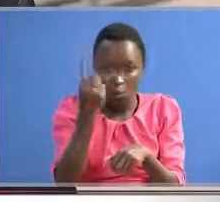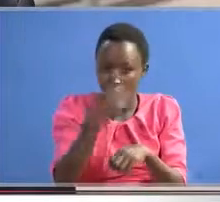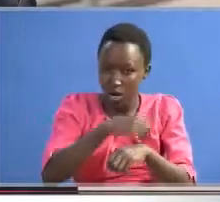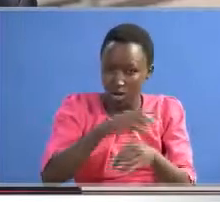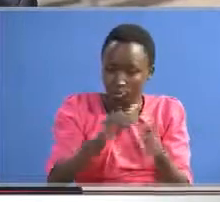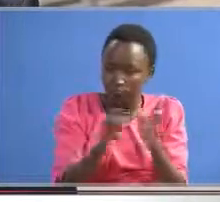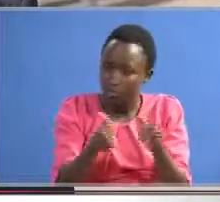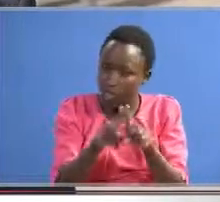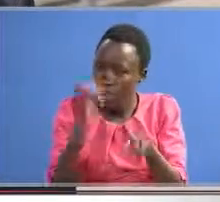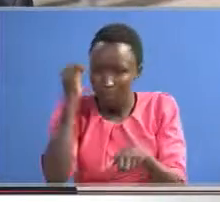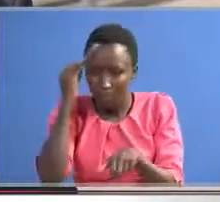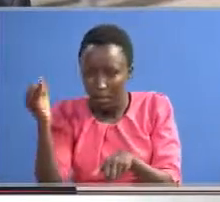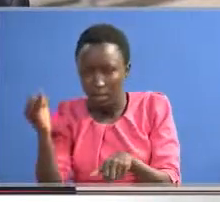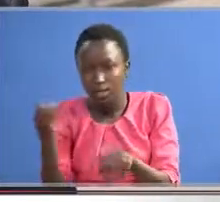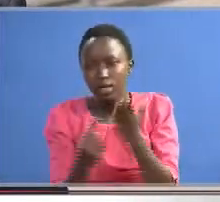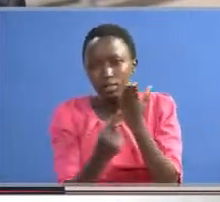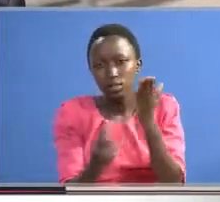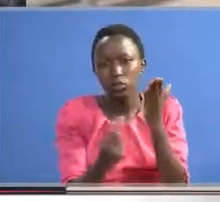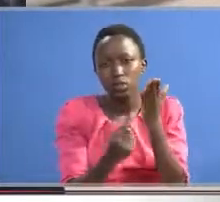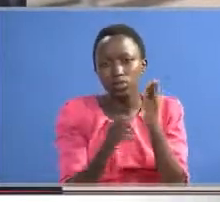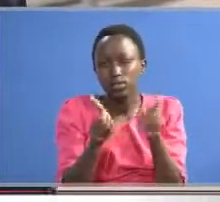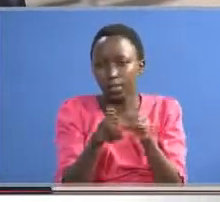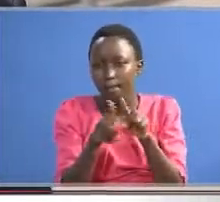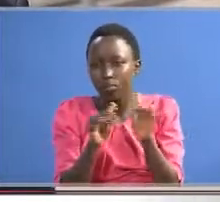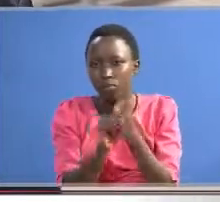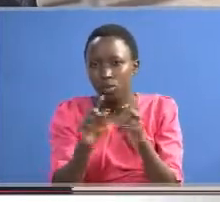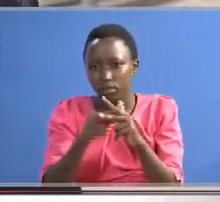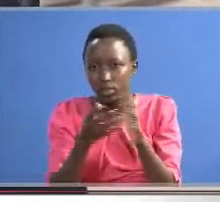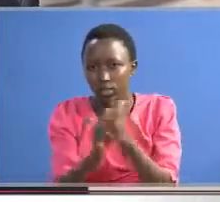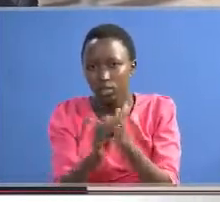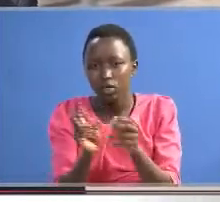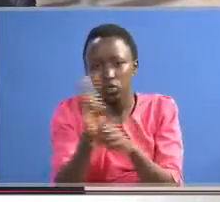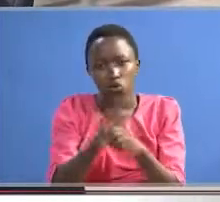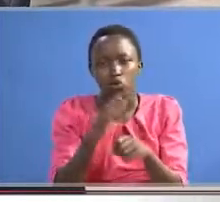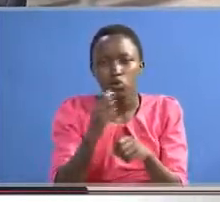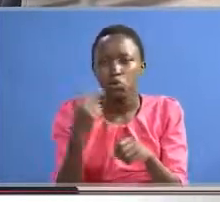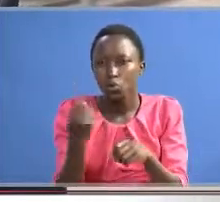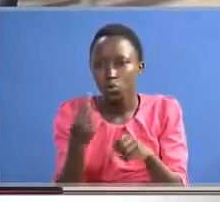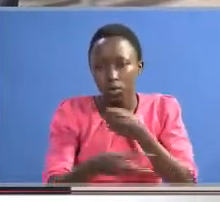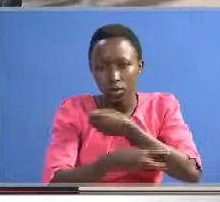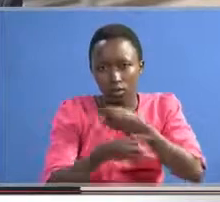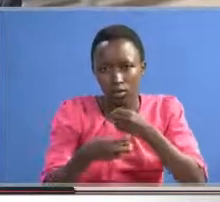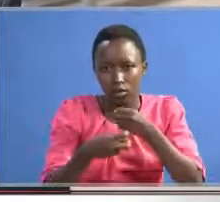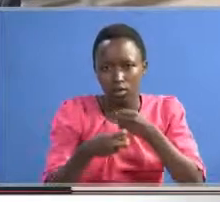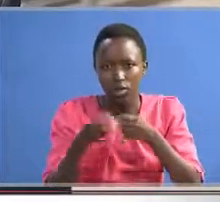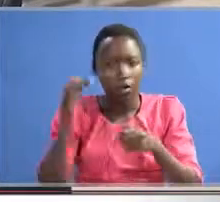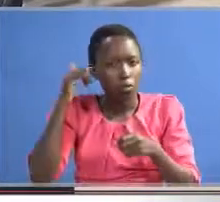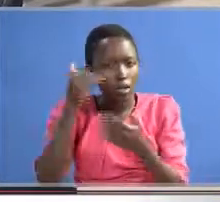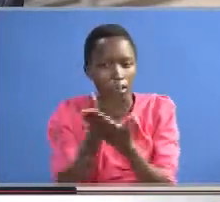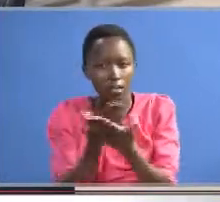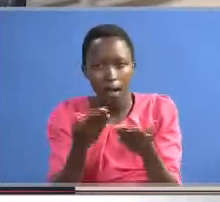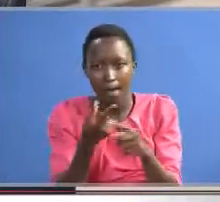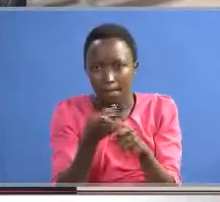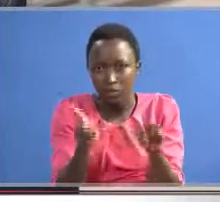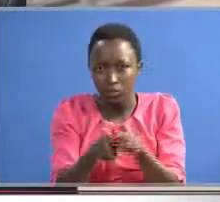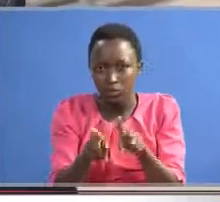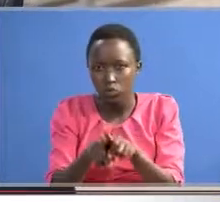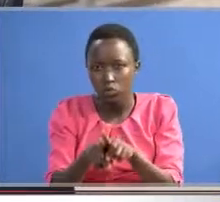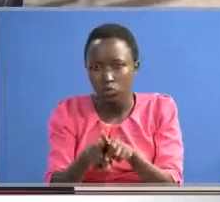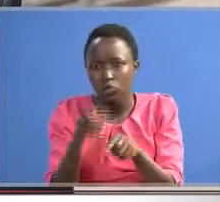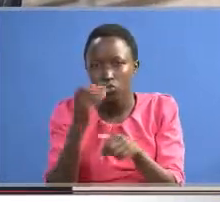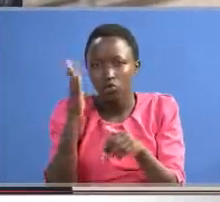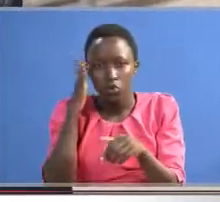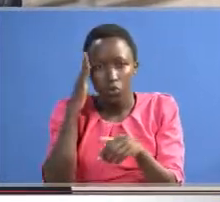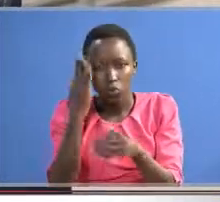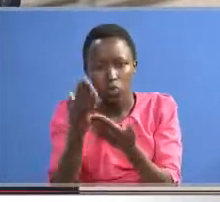day this idea would give rise to a technology such as Microdot, which we have seen is used not only as a theft deterrent of mobile assets, but also for